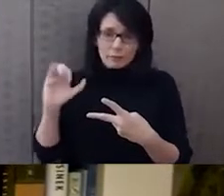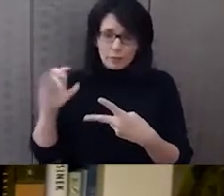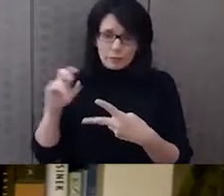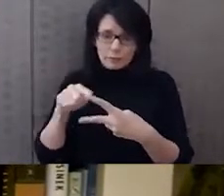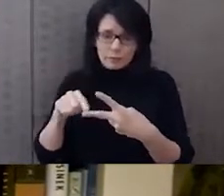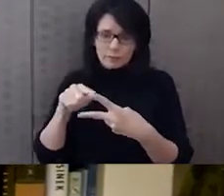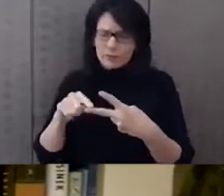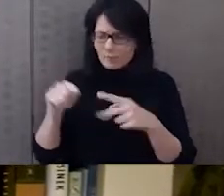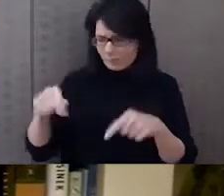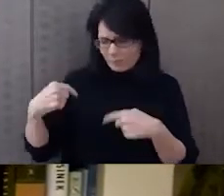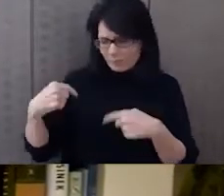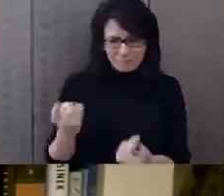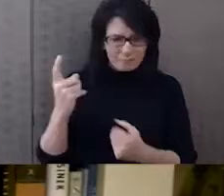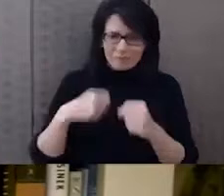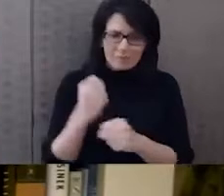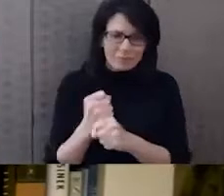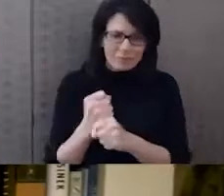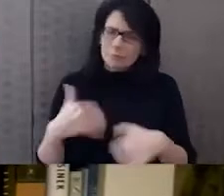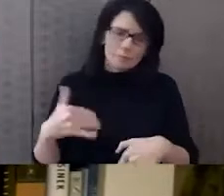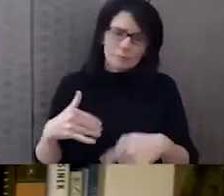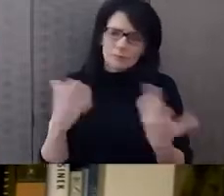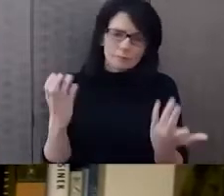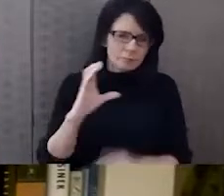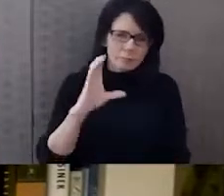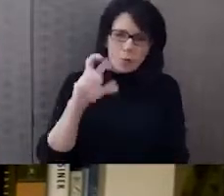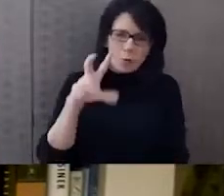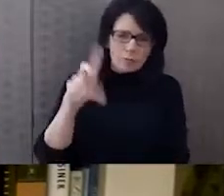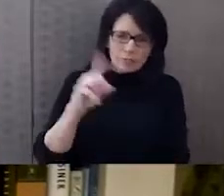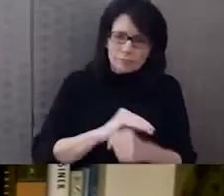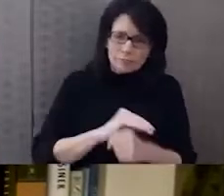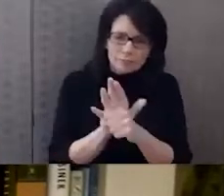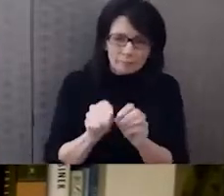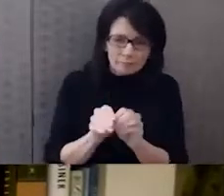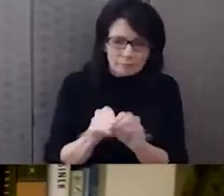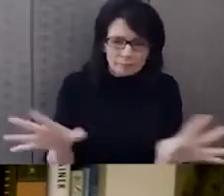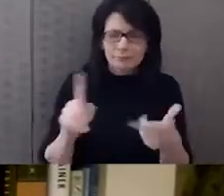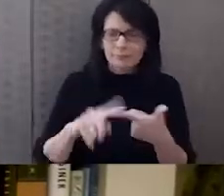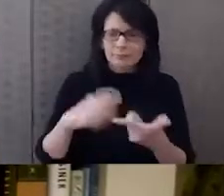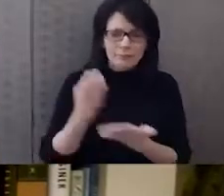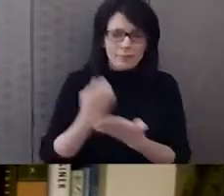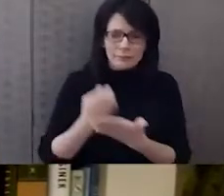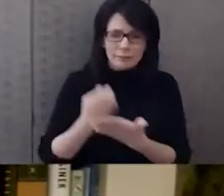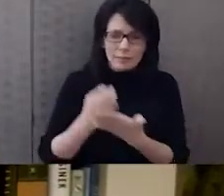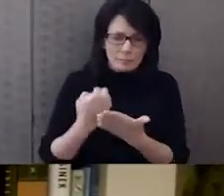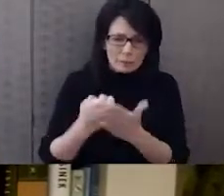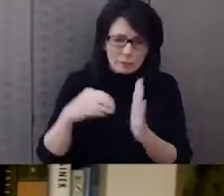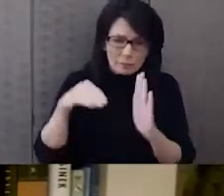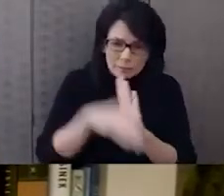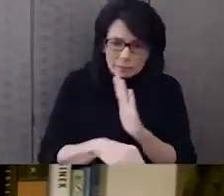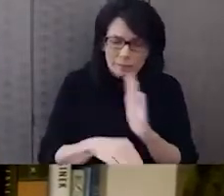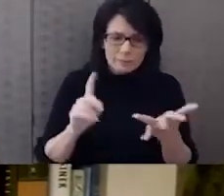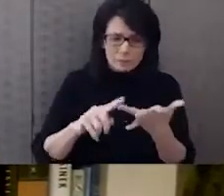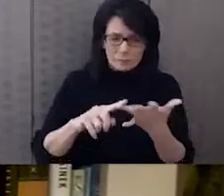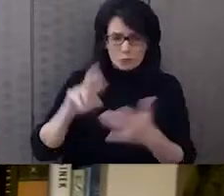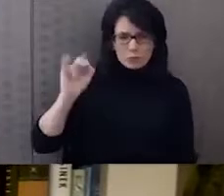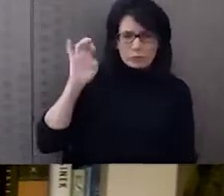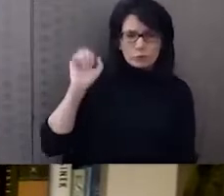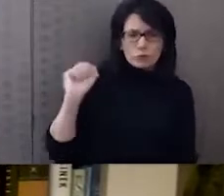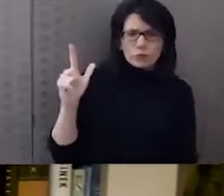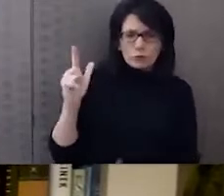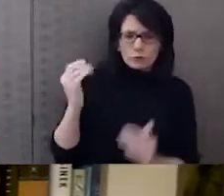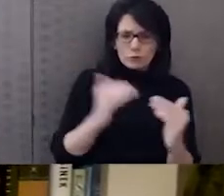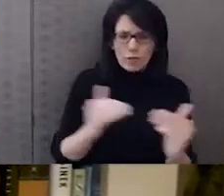inequalities in tragic ways. COVID-19, economic crisis, and overdue reckoning on racial justice.